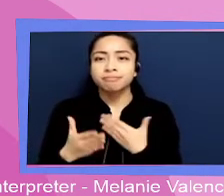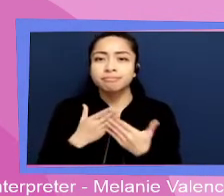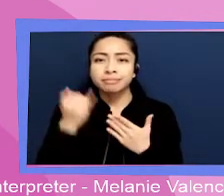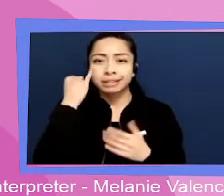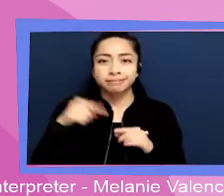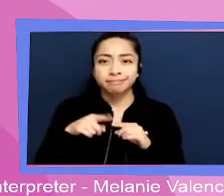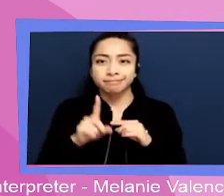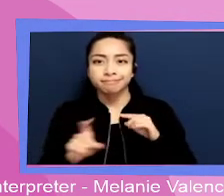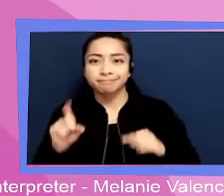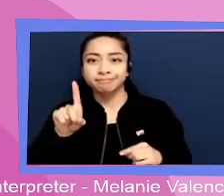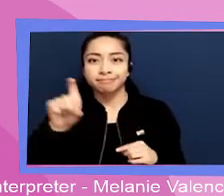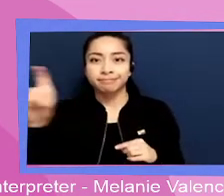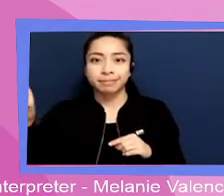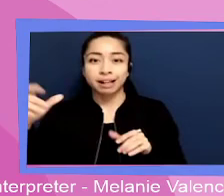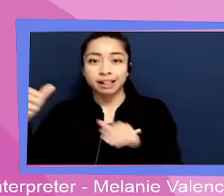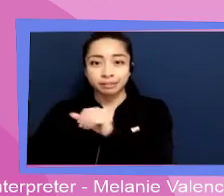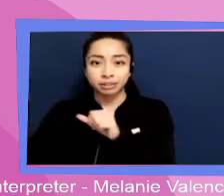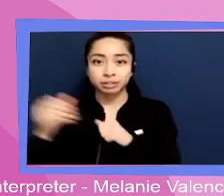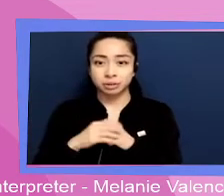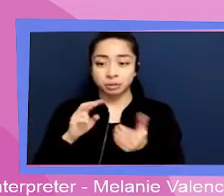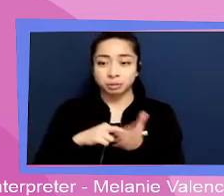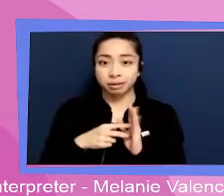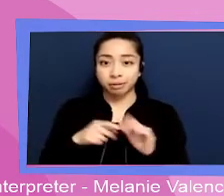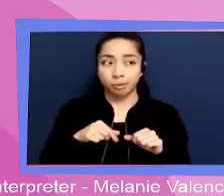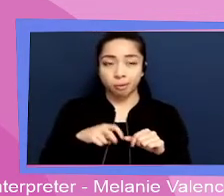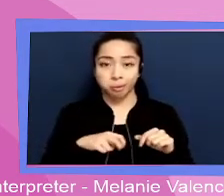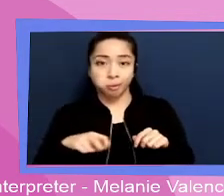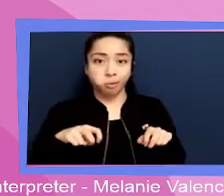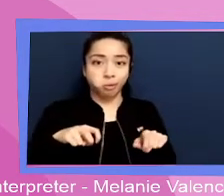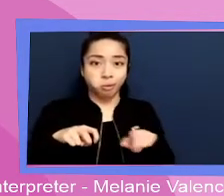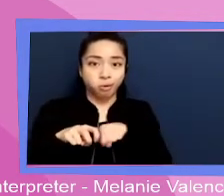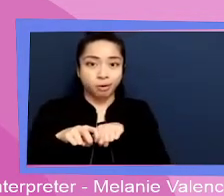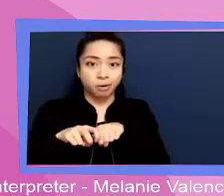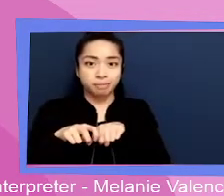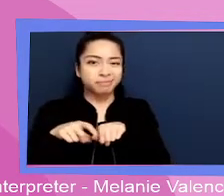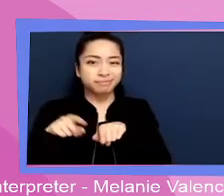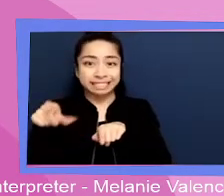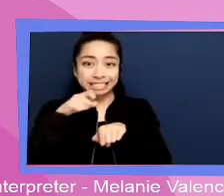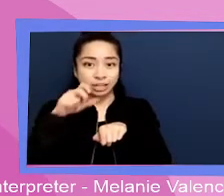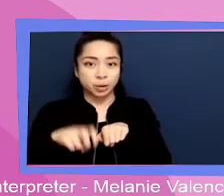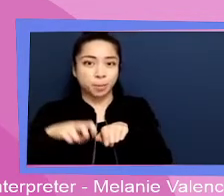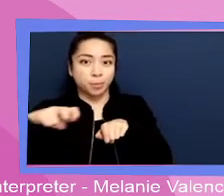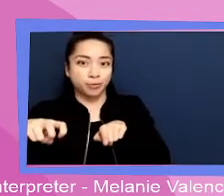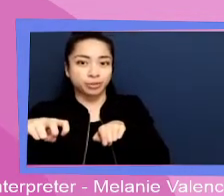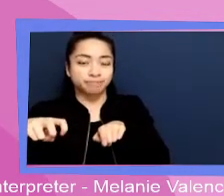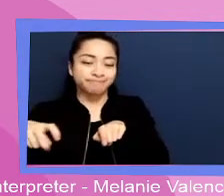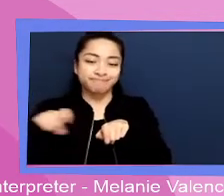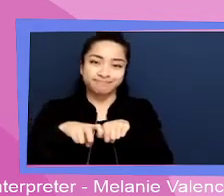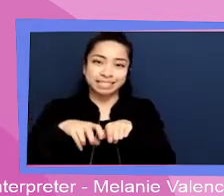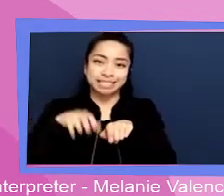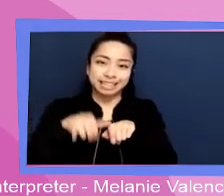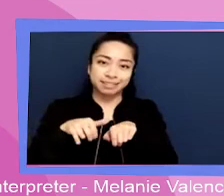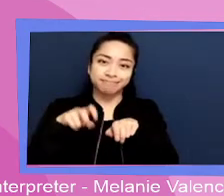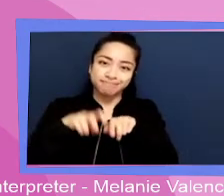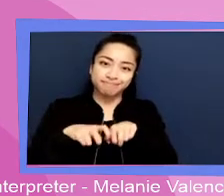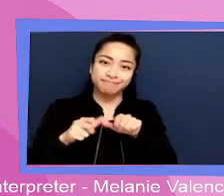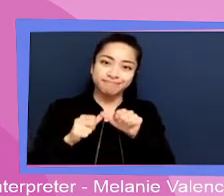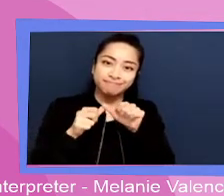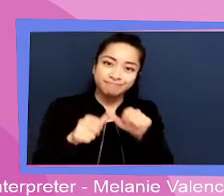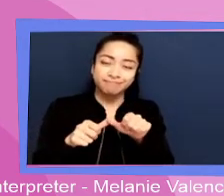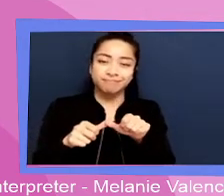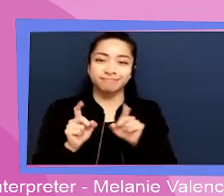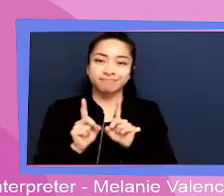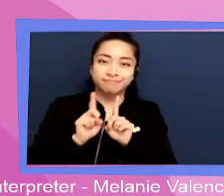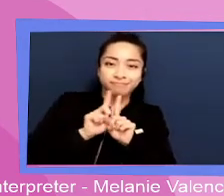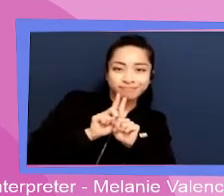had ended, leaving Jamie with room to move over, she hadn't moved away. She'd stayed, pressed long and lean against Deanna's